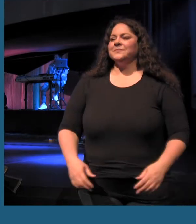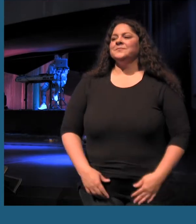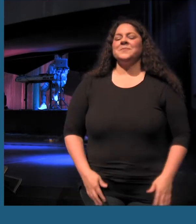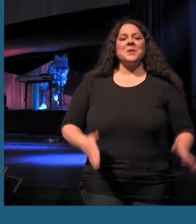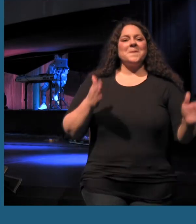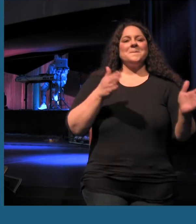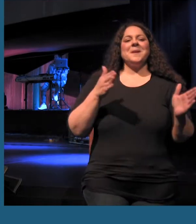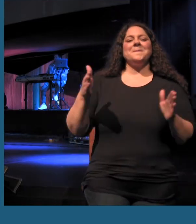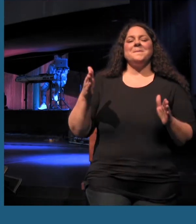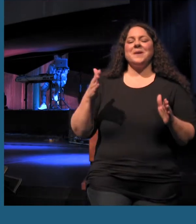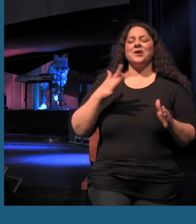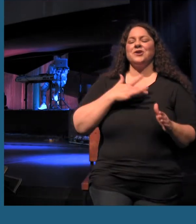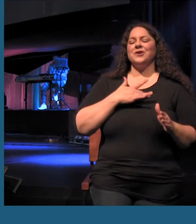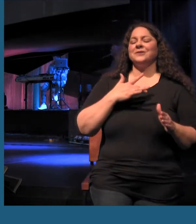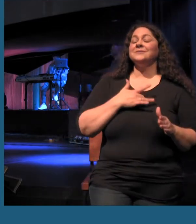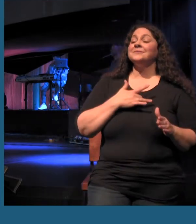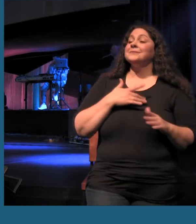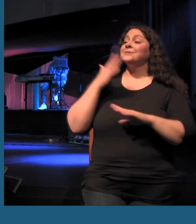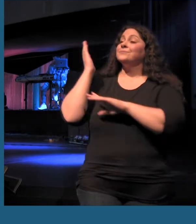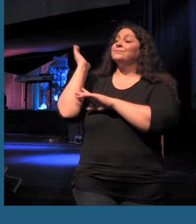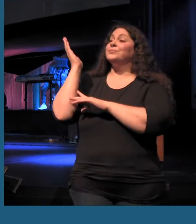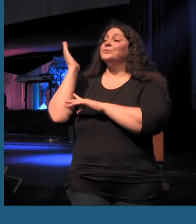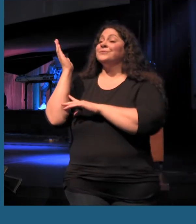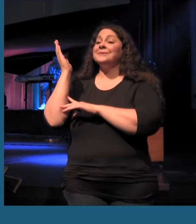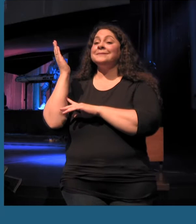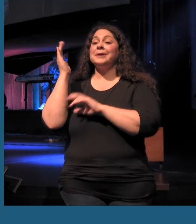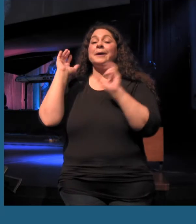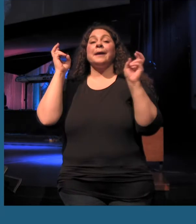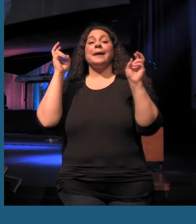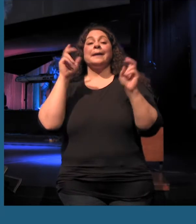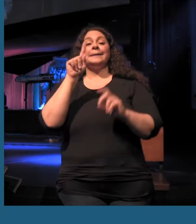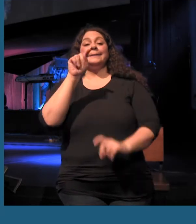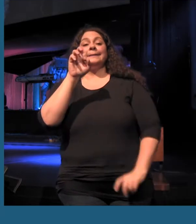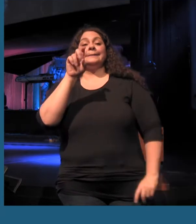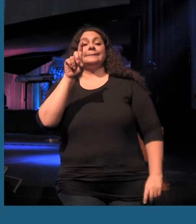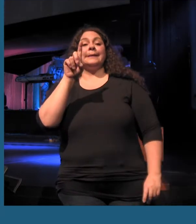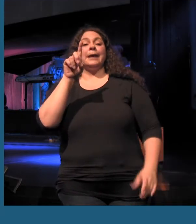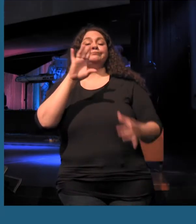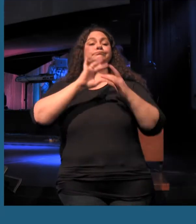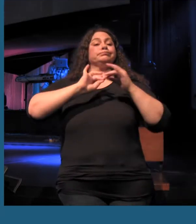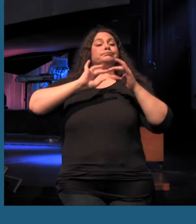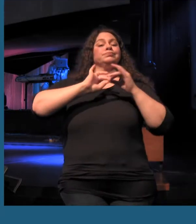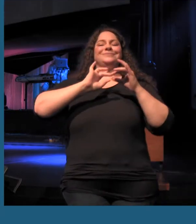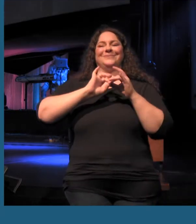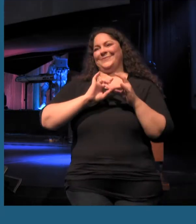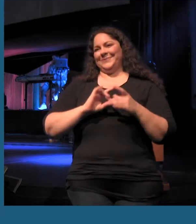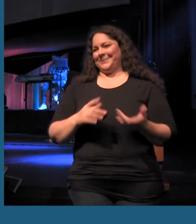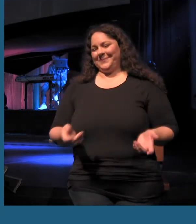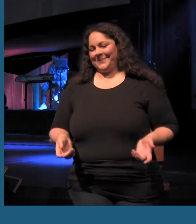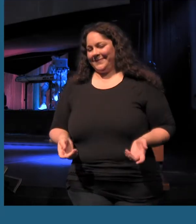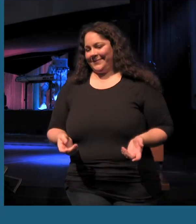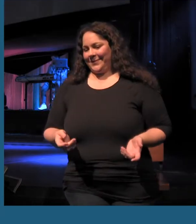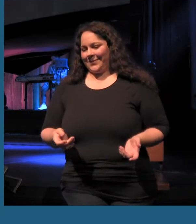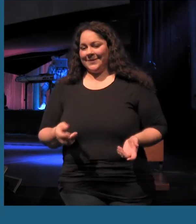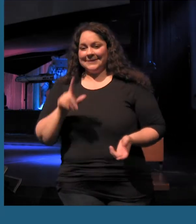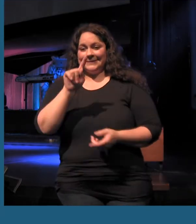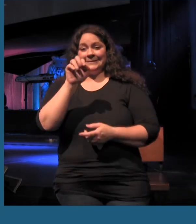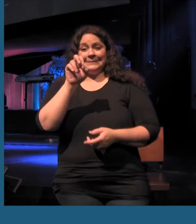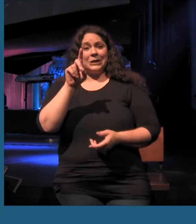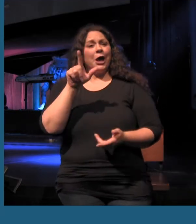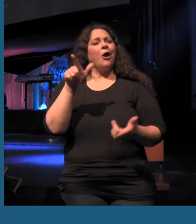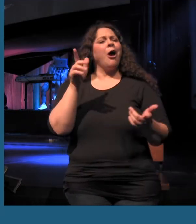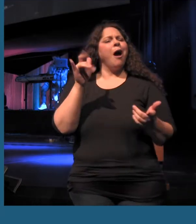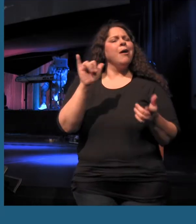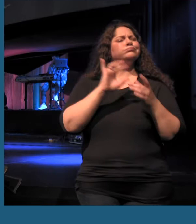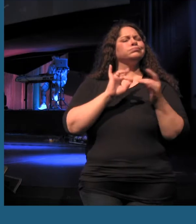know, a sermon, as you hear me say, a sermon is not a TED Talk, right? We know it's not a TED Talk. TED Talks are good, but this is